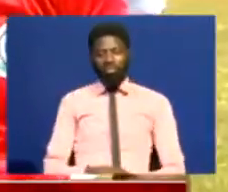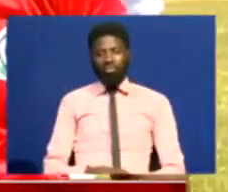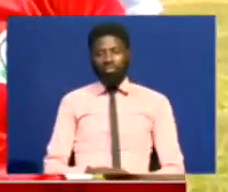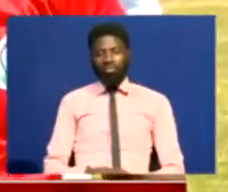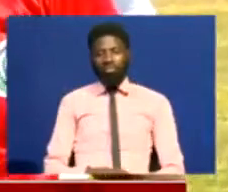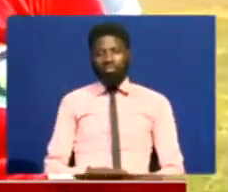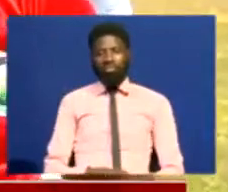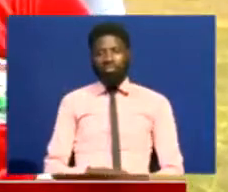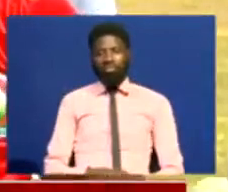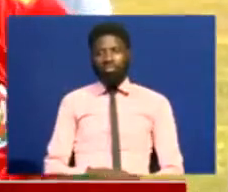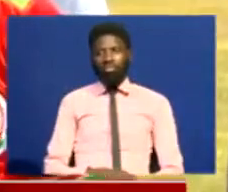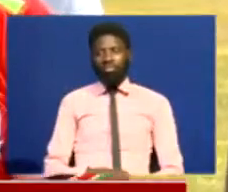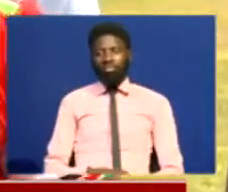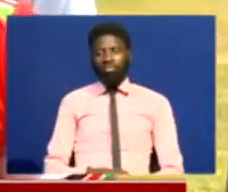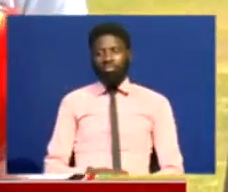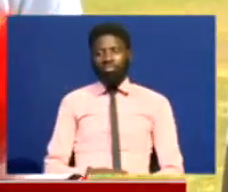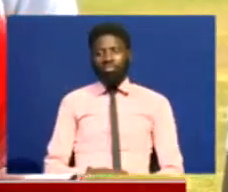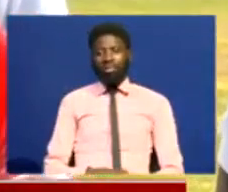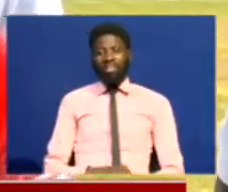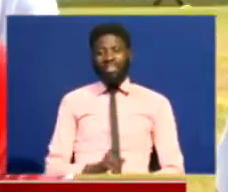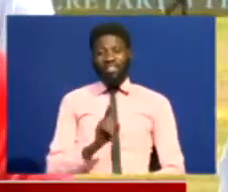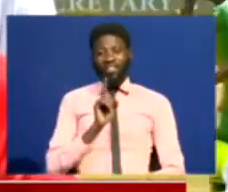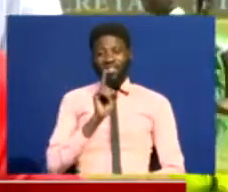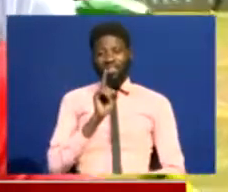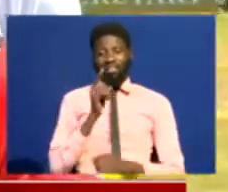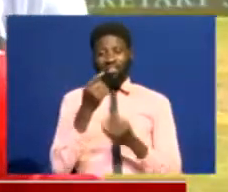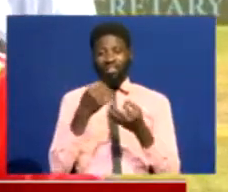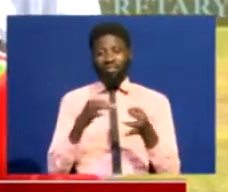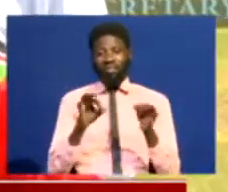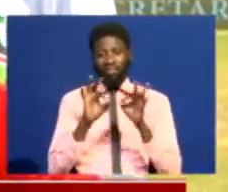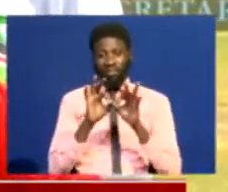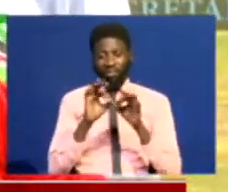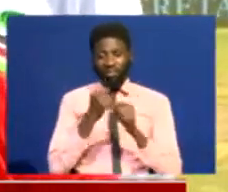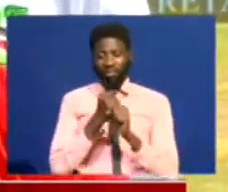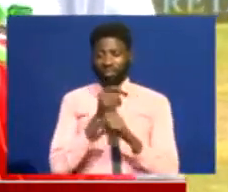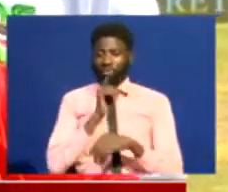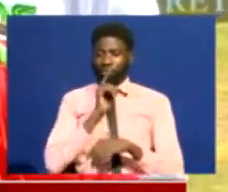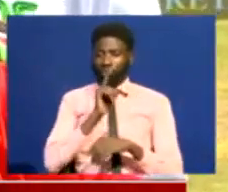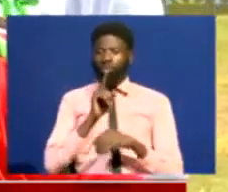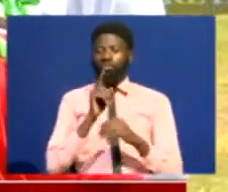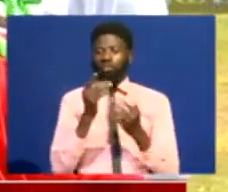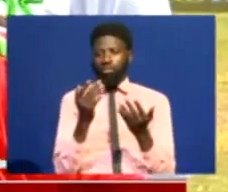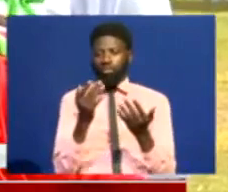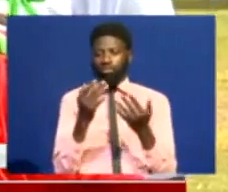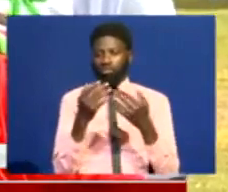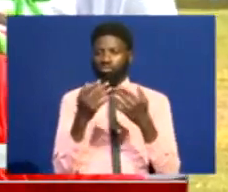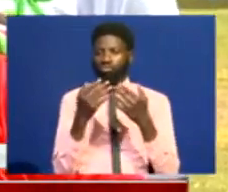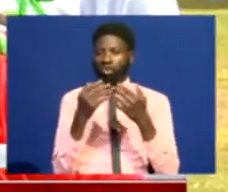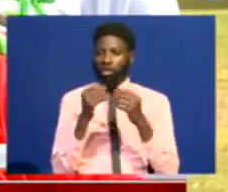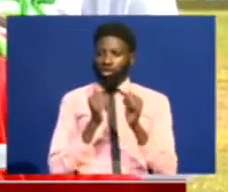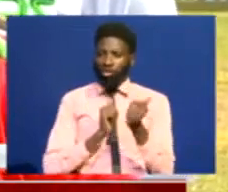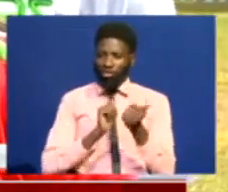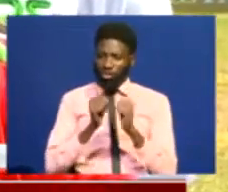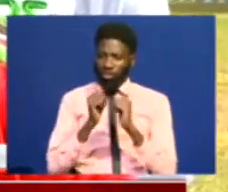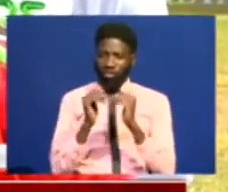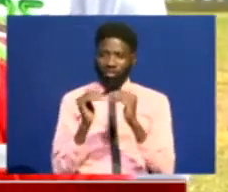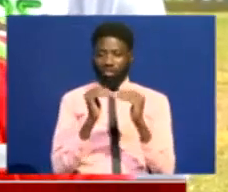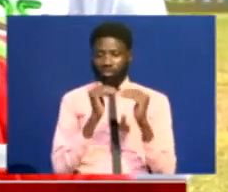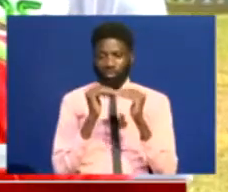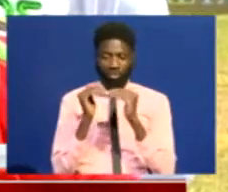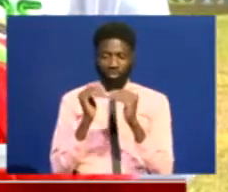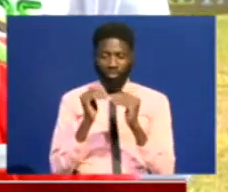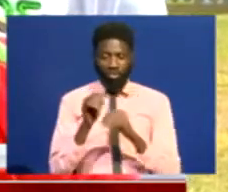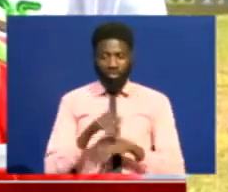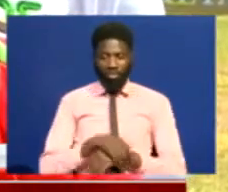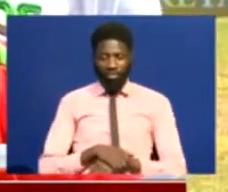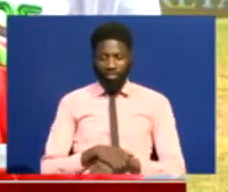Kwanza ni muhimu zaidi tuhakikisha kwamba kuna usawa kwenye michezo, na ndio sababu kila mara tunapochukua hatua